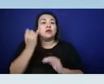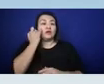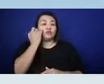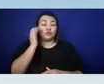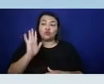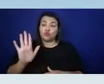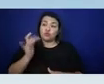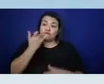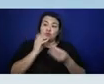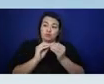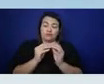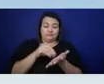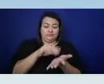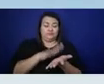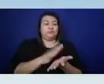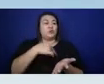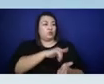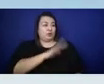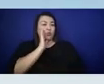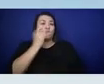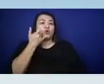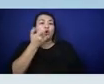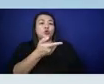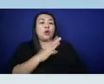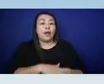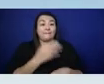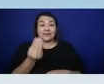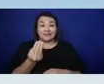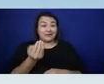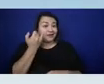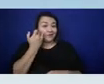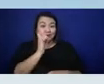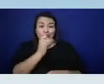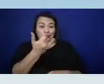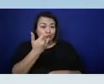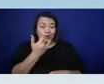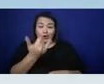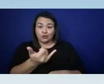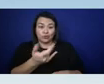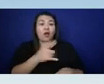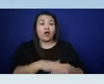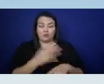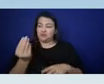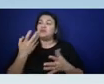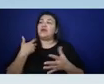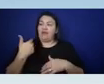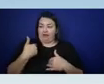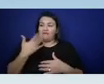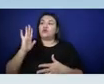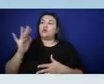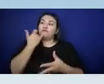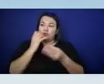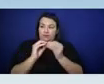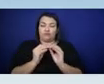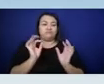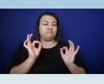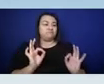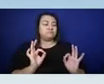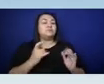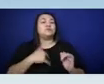We probably need to open up a case for you. So I'm not sure if we have